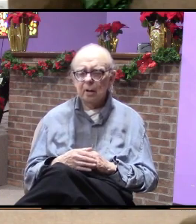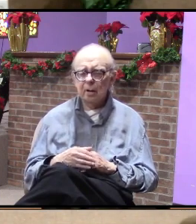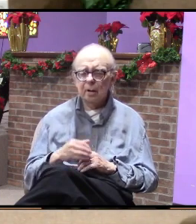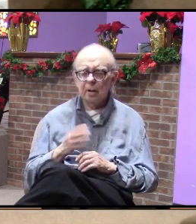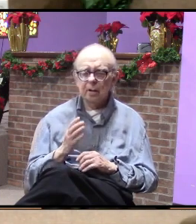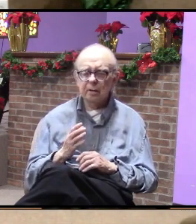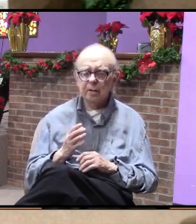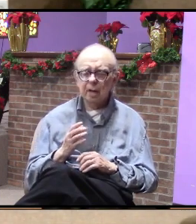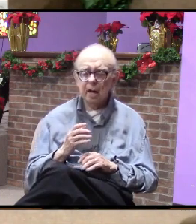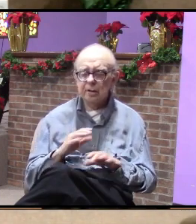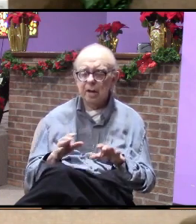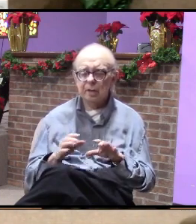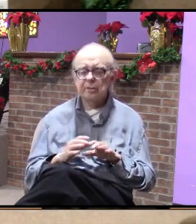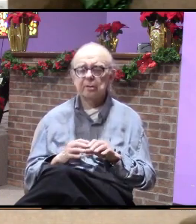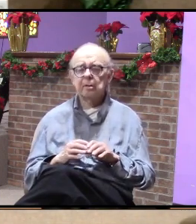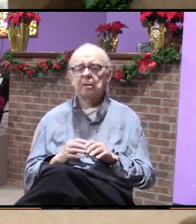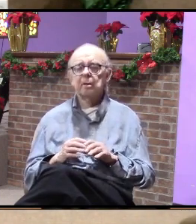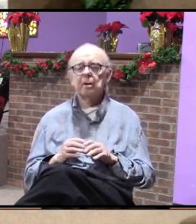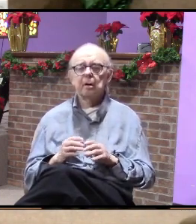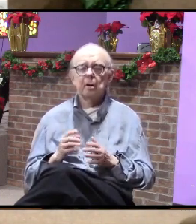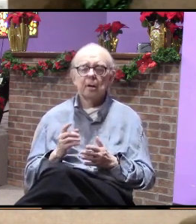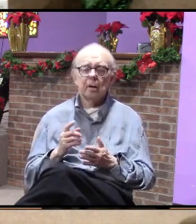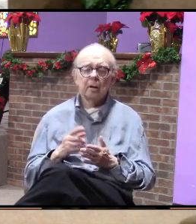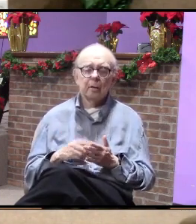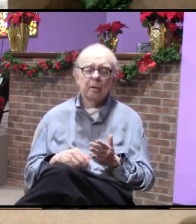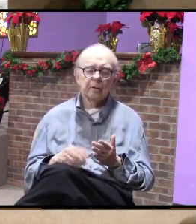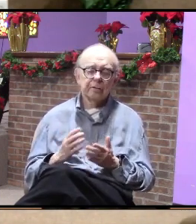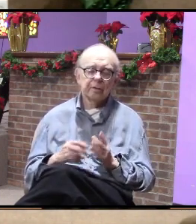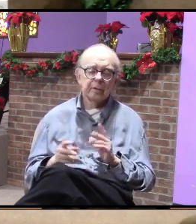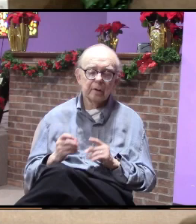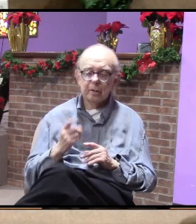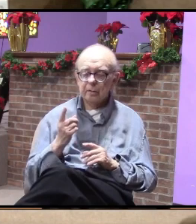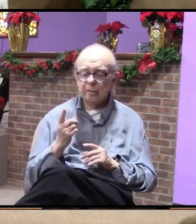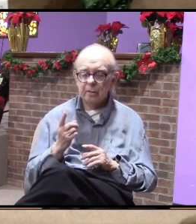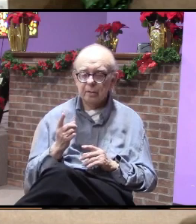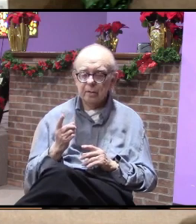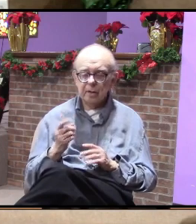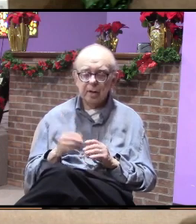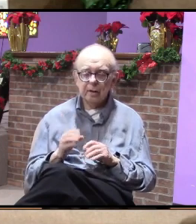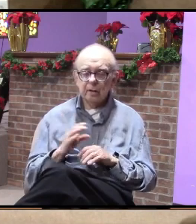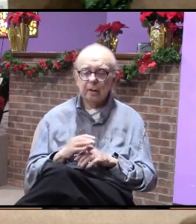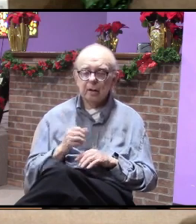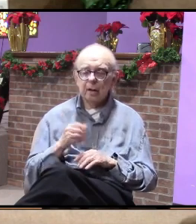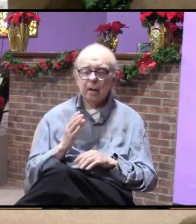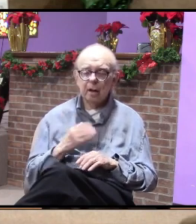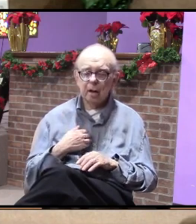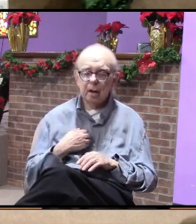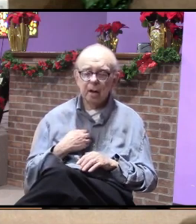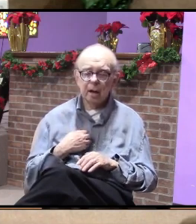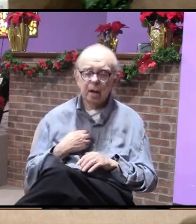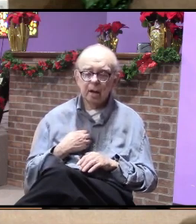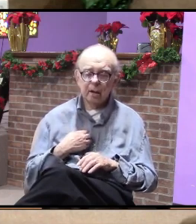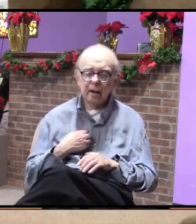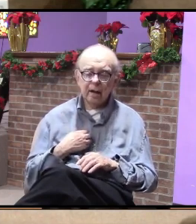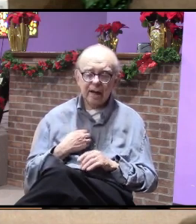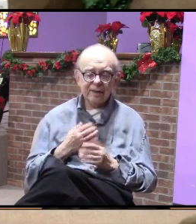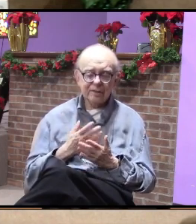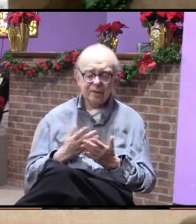God does, and what some people don't understand is even in churches, God does weeding out